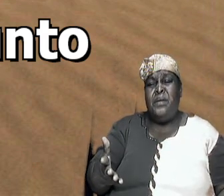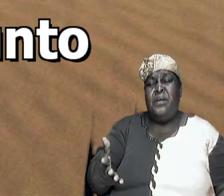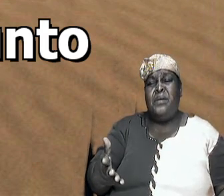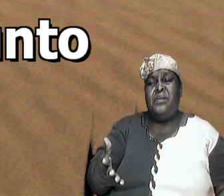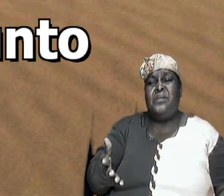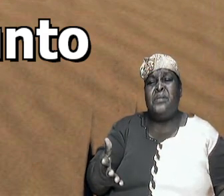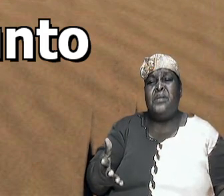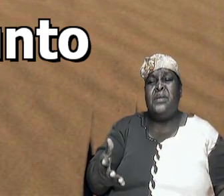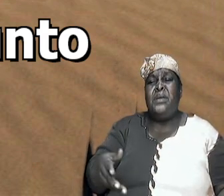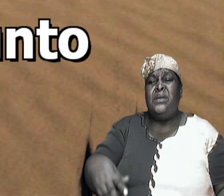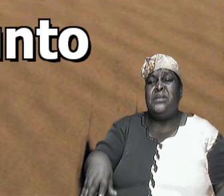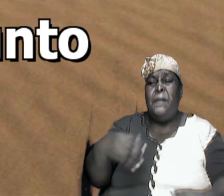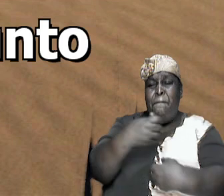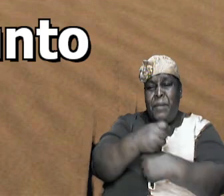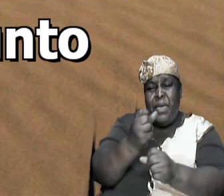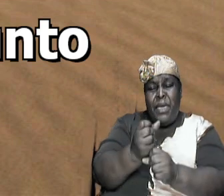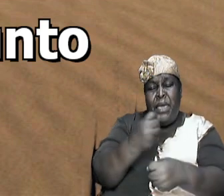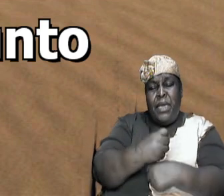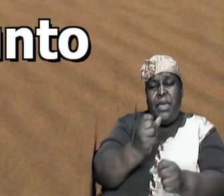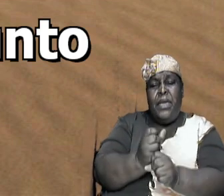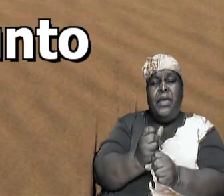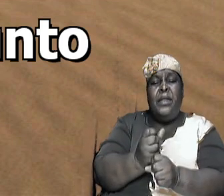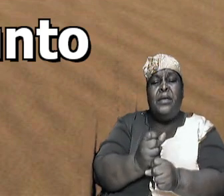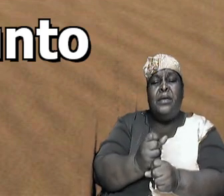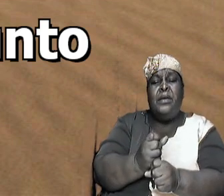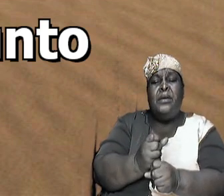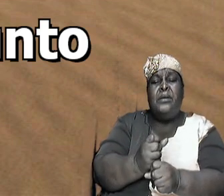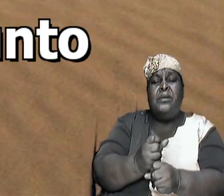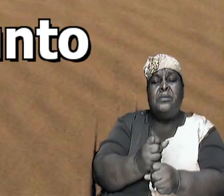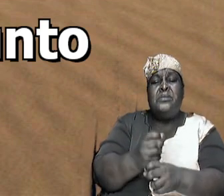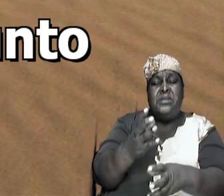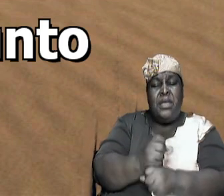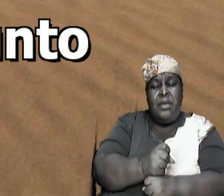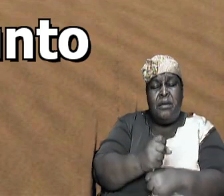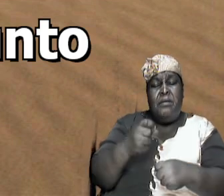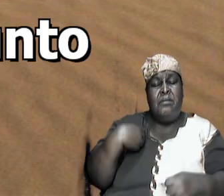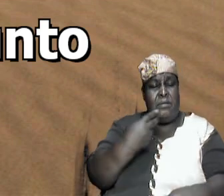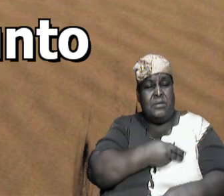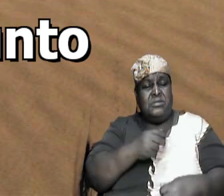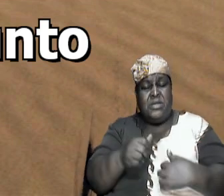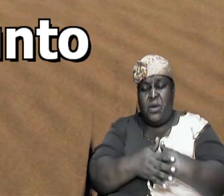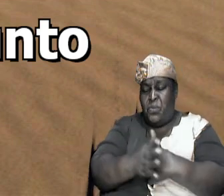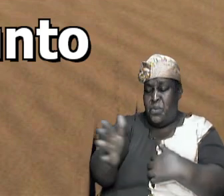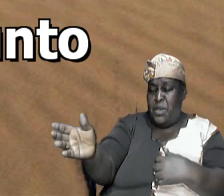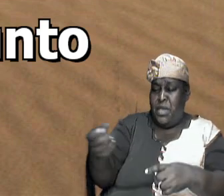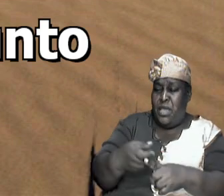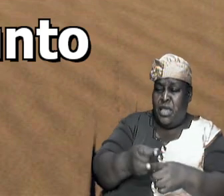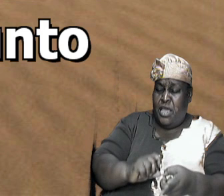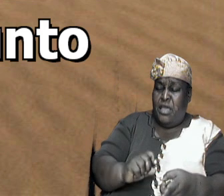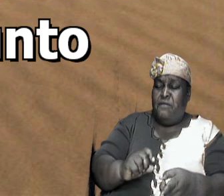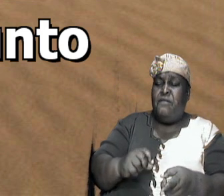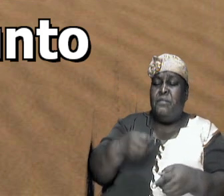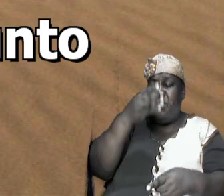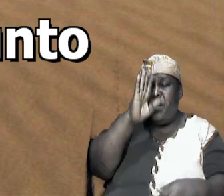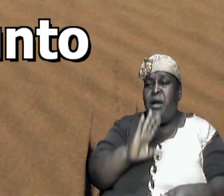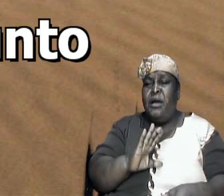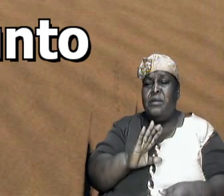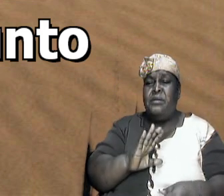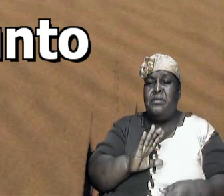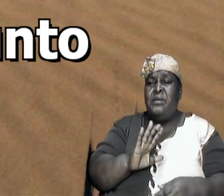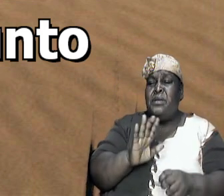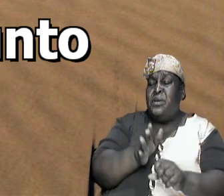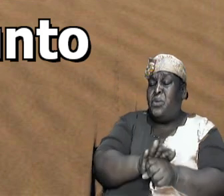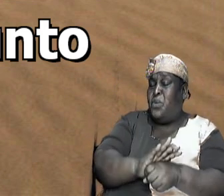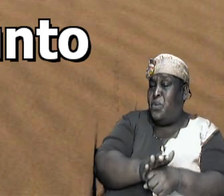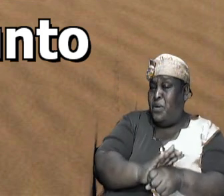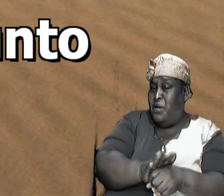that it is designed to pull us away from God. You know, I believe this whole COVID virus that was